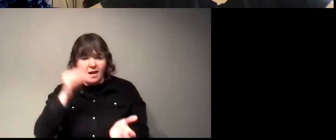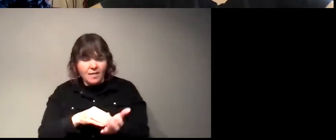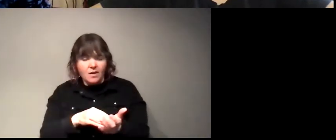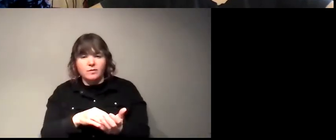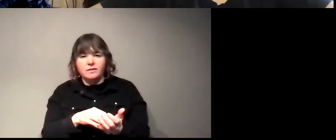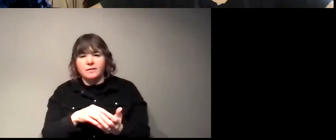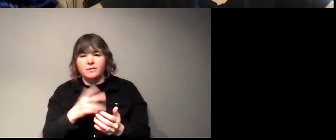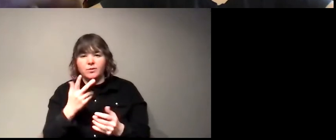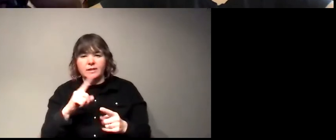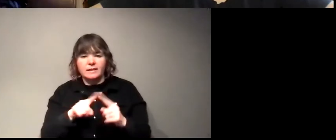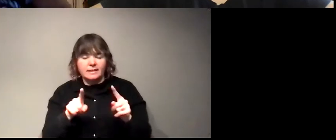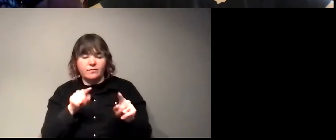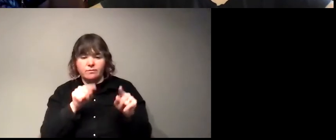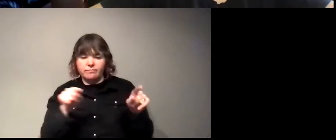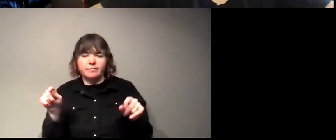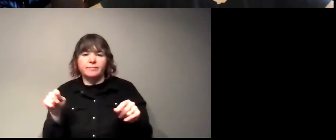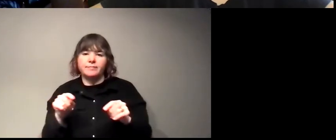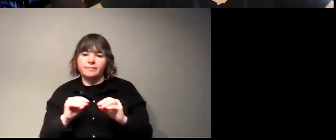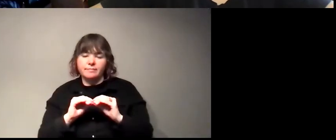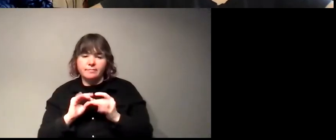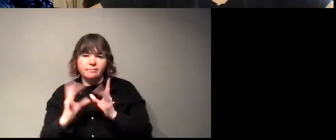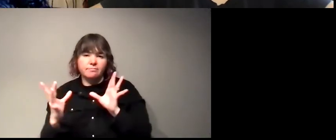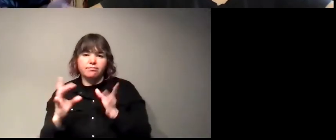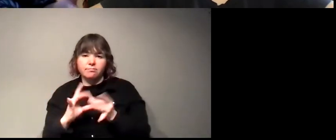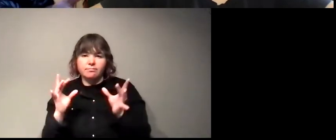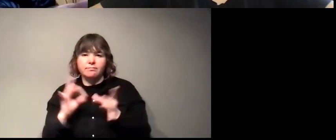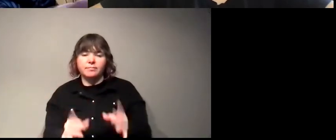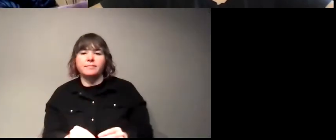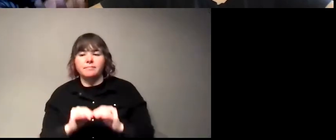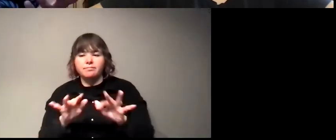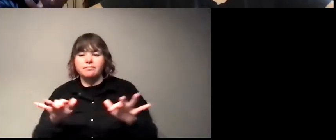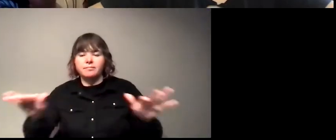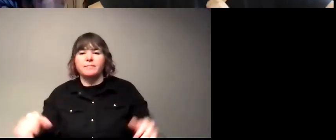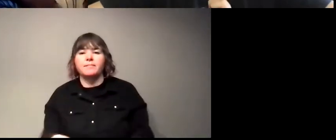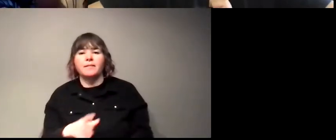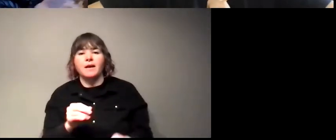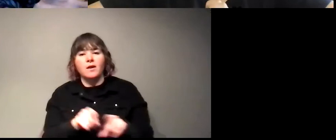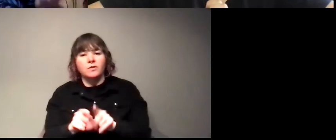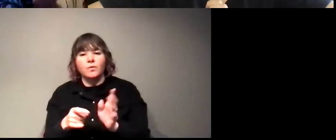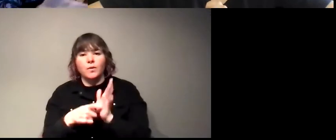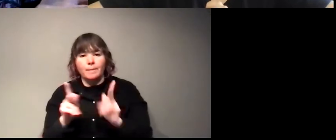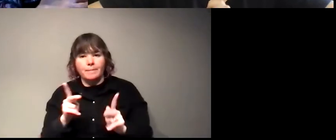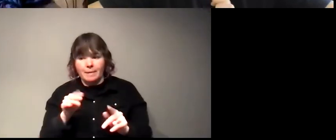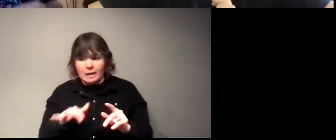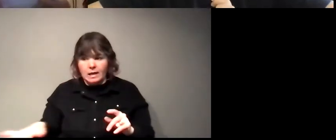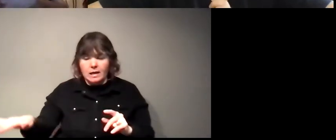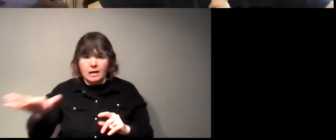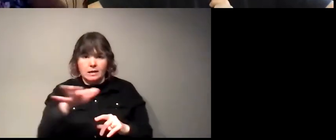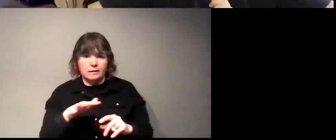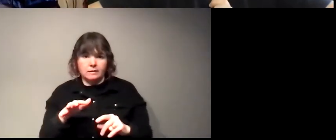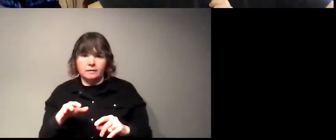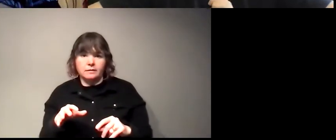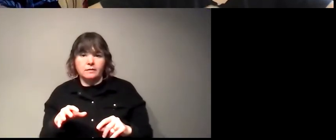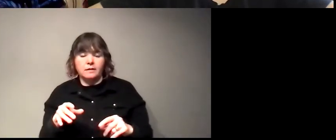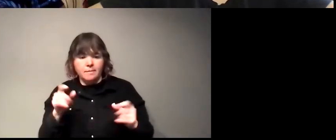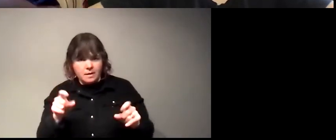three different zoos, and they released them all in the wild. And it also requires the people whose land they're releasing it on to